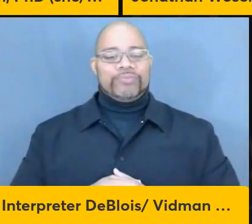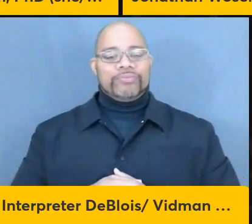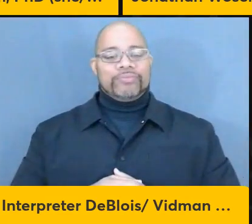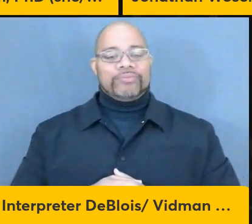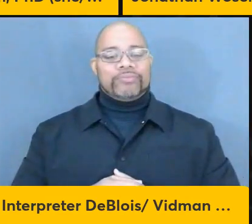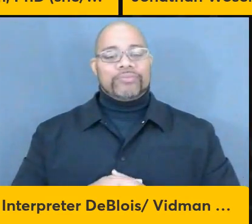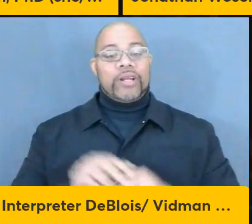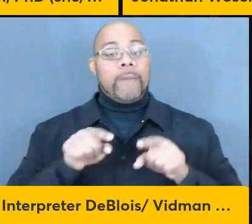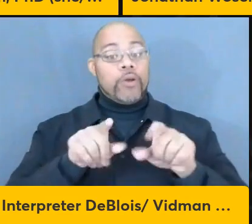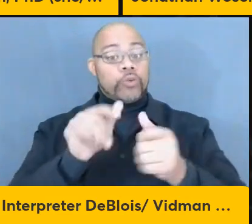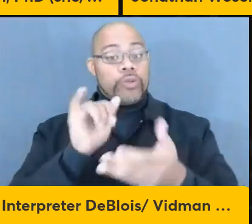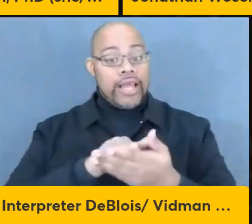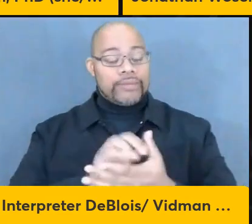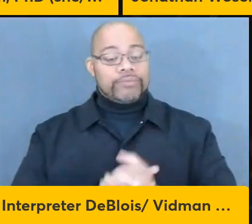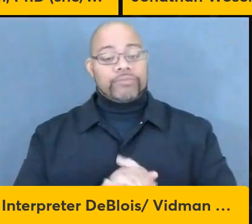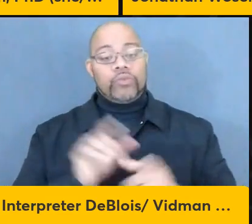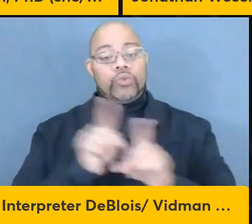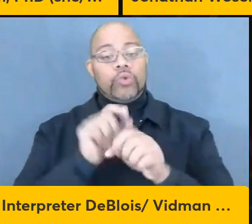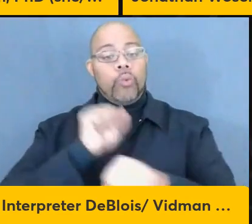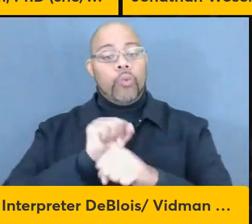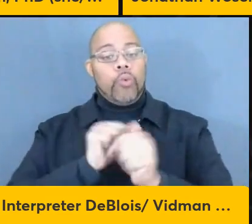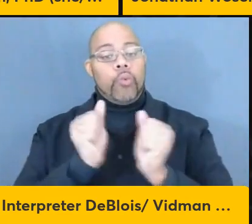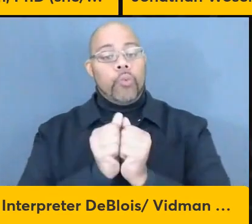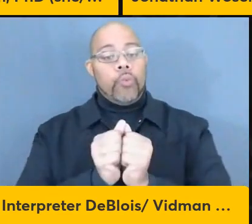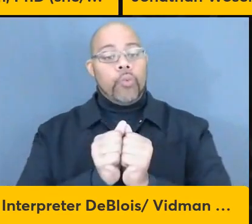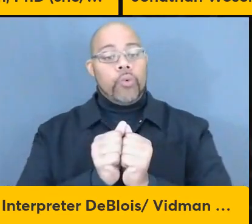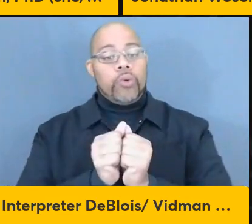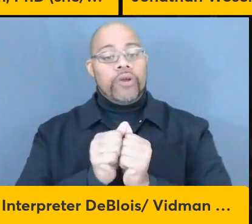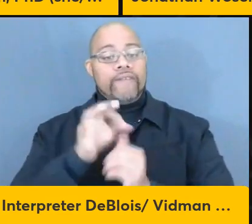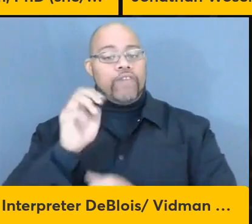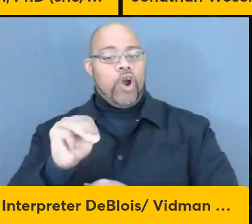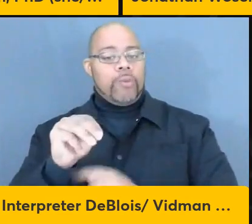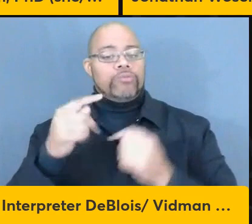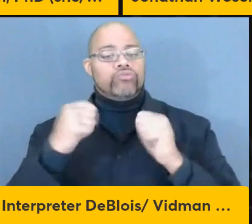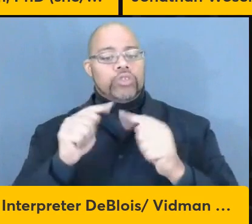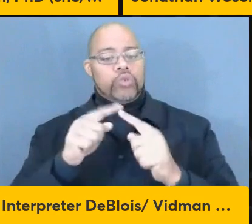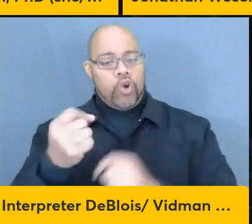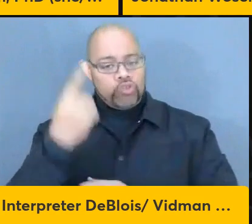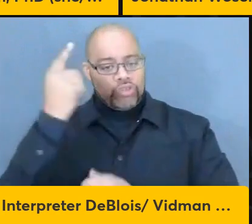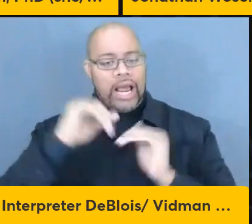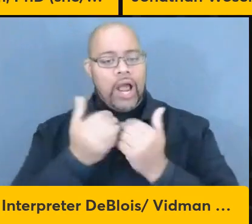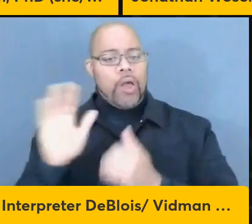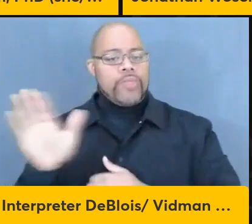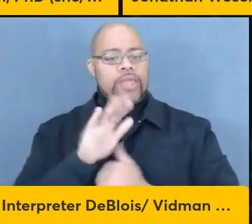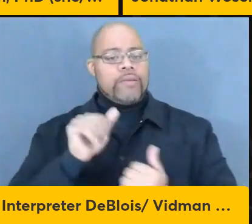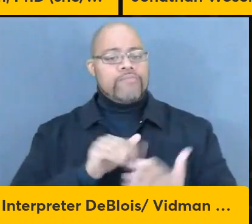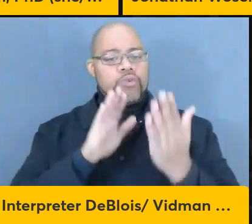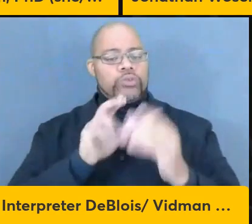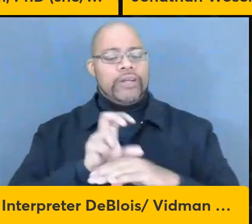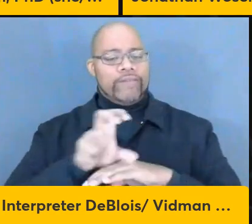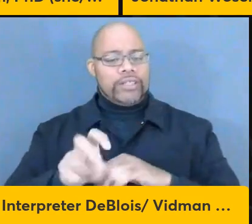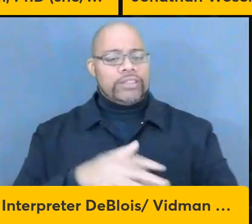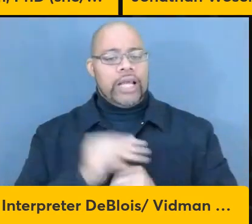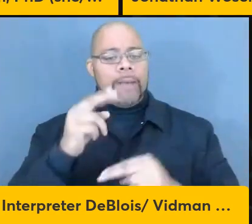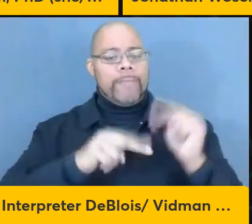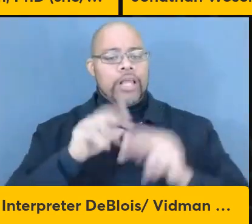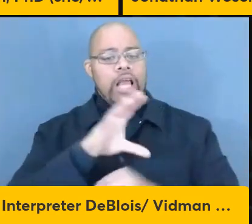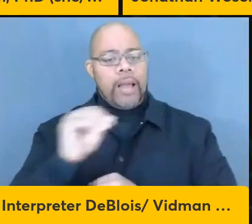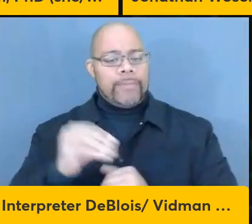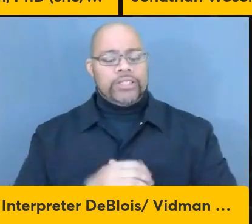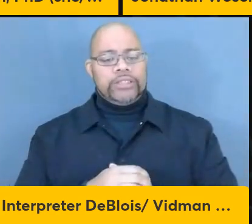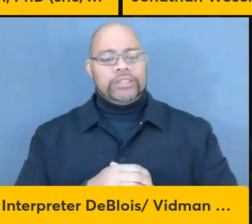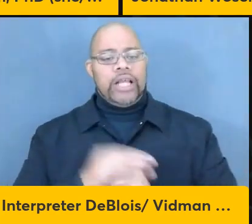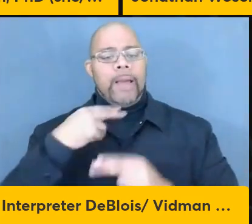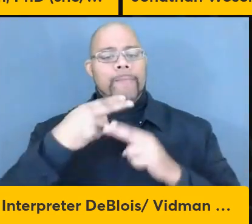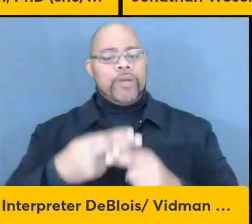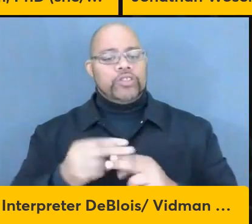In parallel to that, I also work with a VC firm to try to understand how they approach investing and building companies. And I